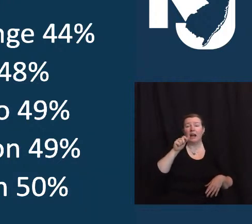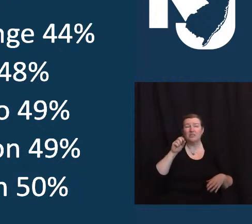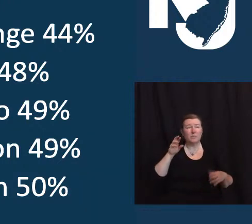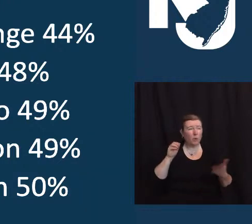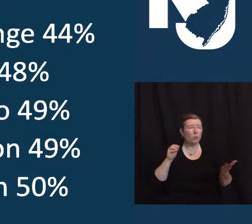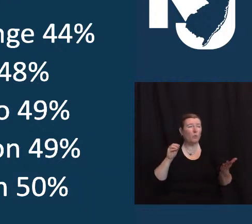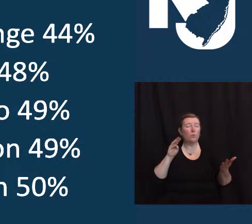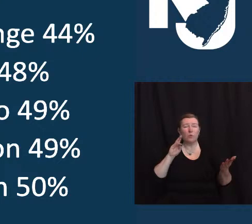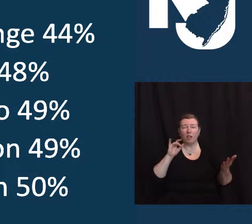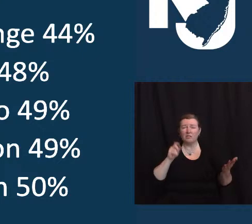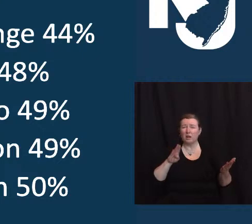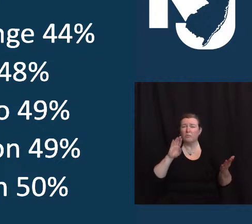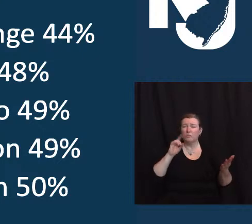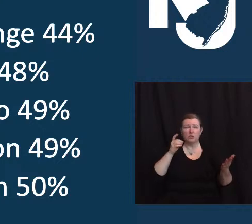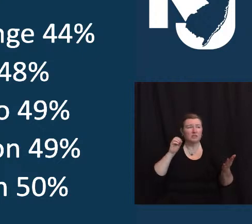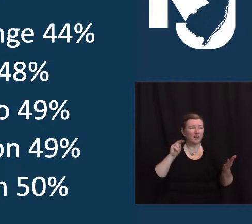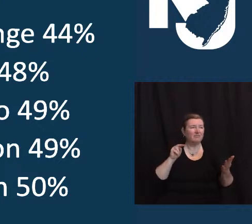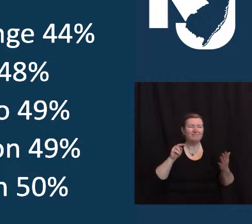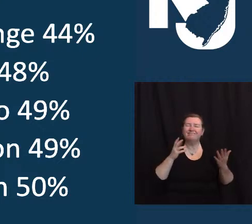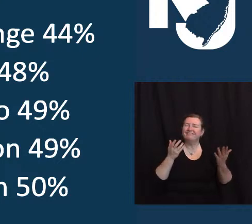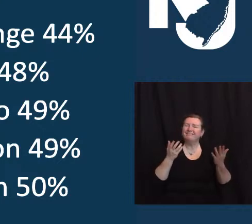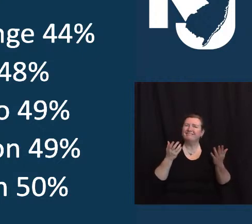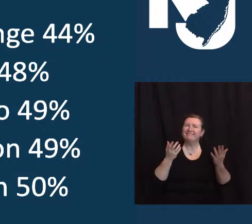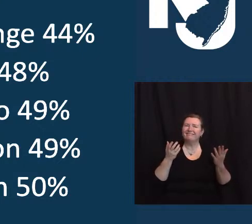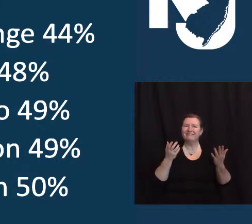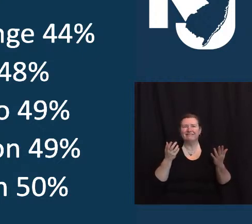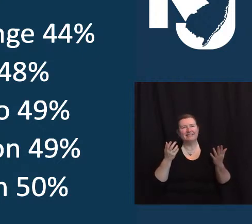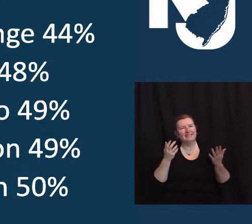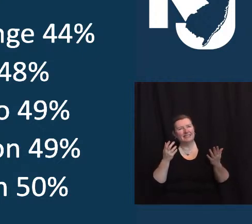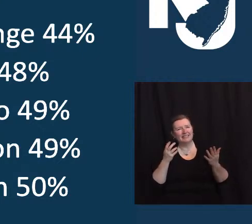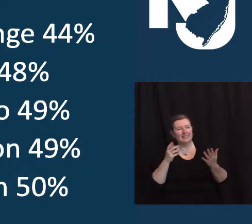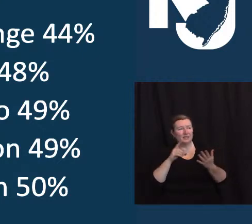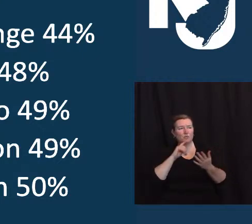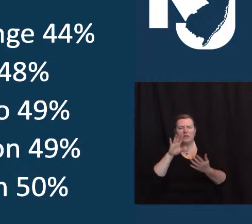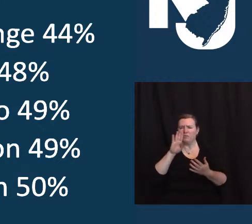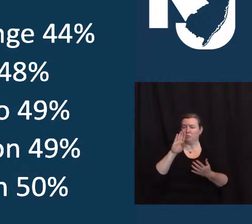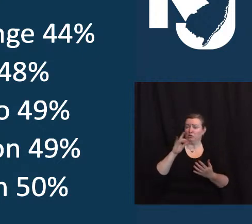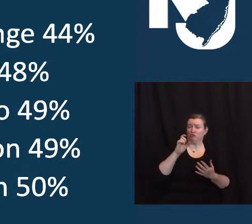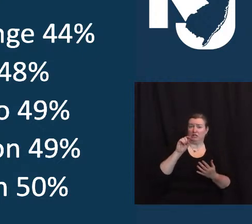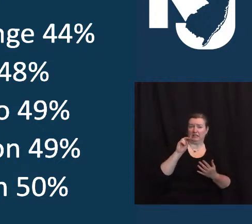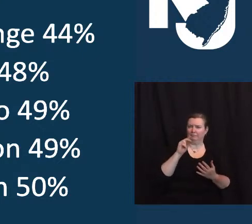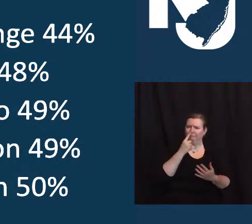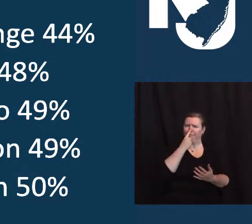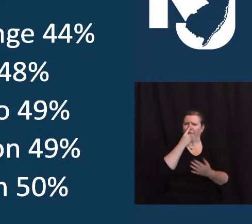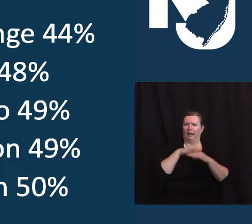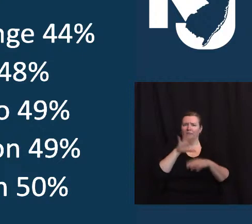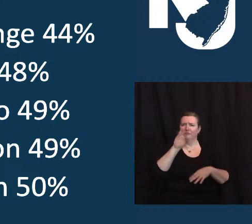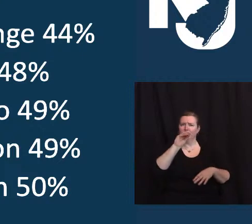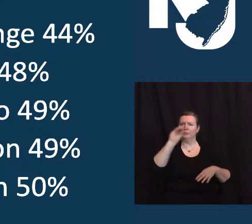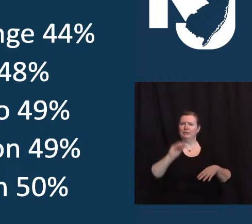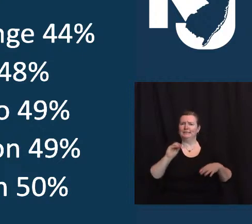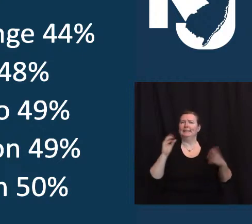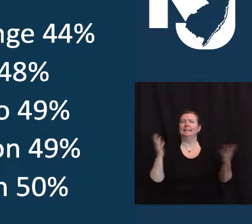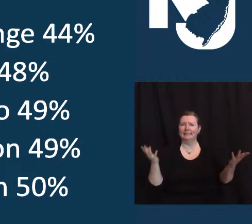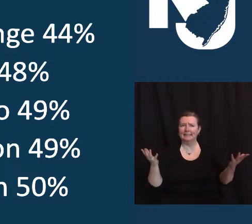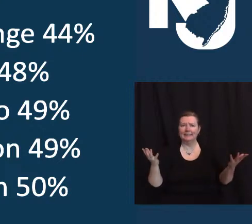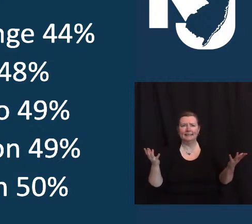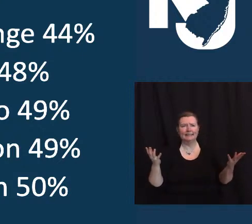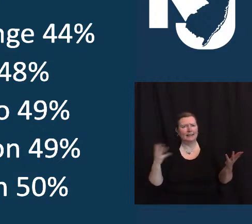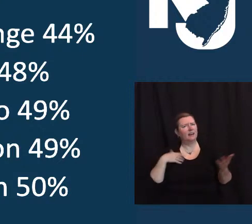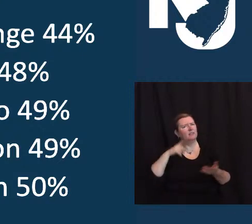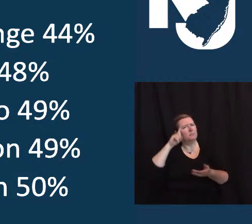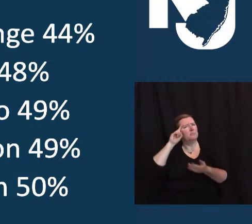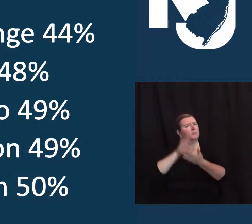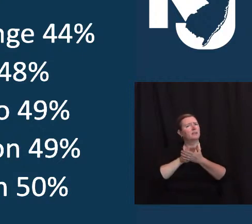and Bridgeton coming in at exactly 50%. And by the way, in I believe each one of these communities, progress, if you looked at a